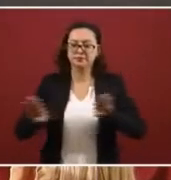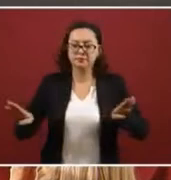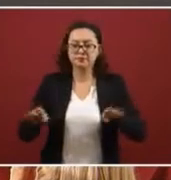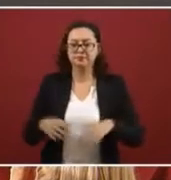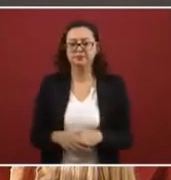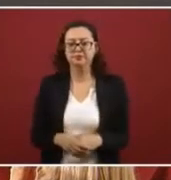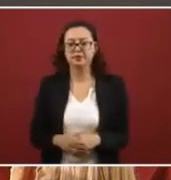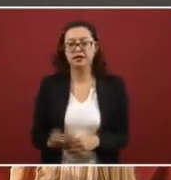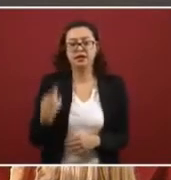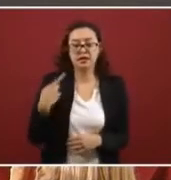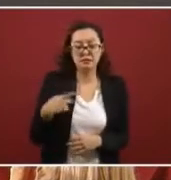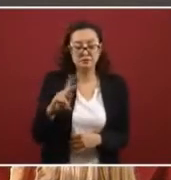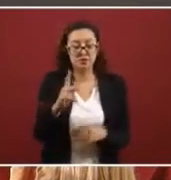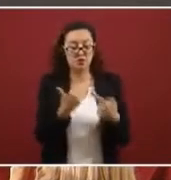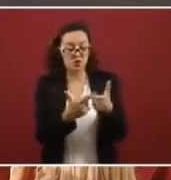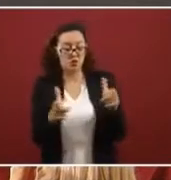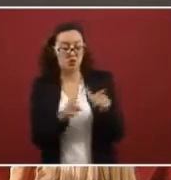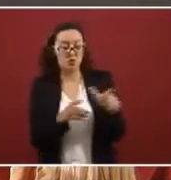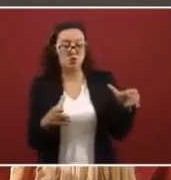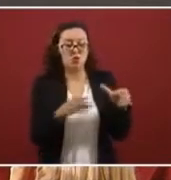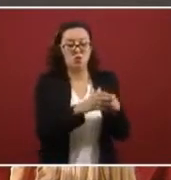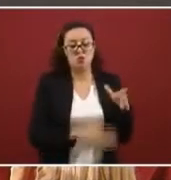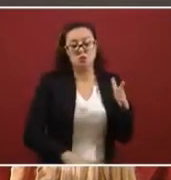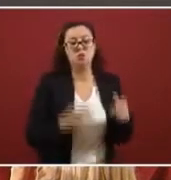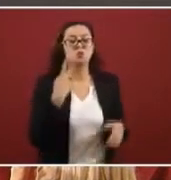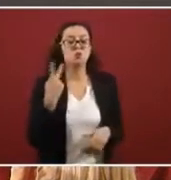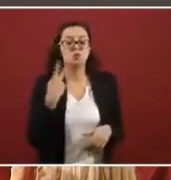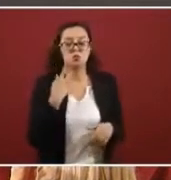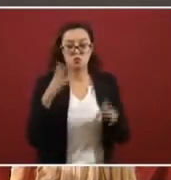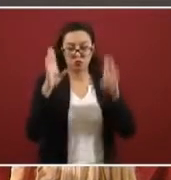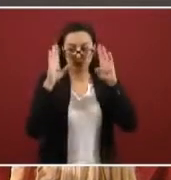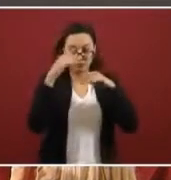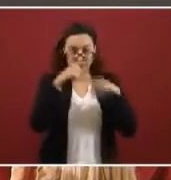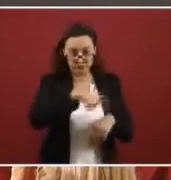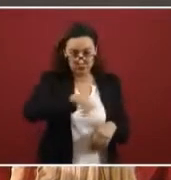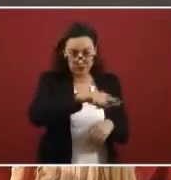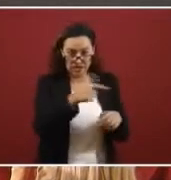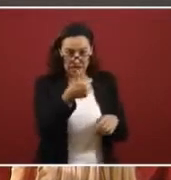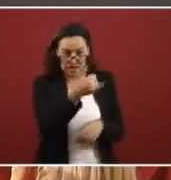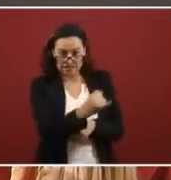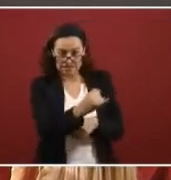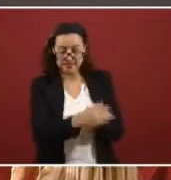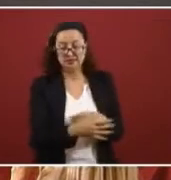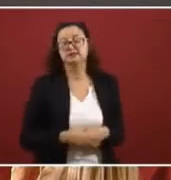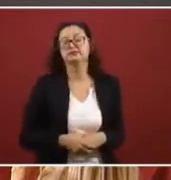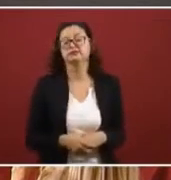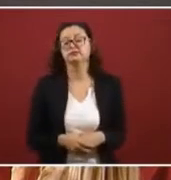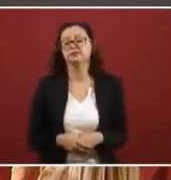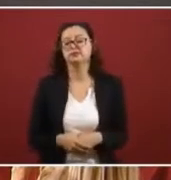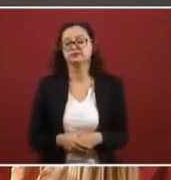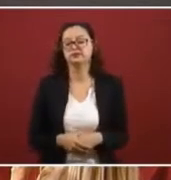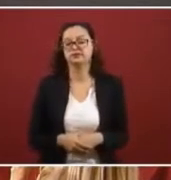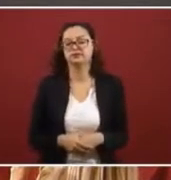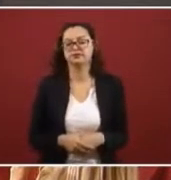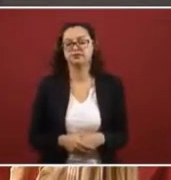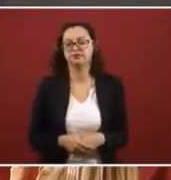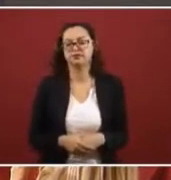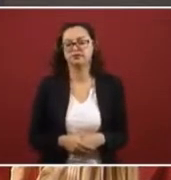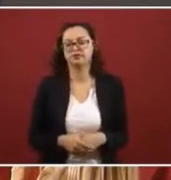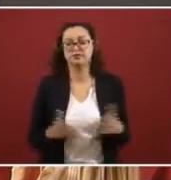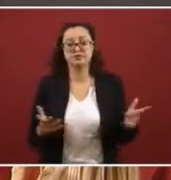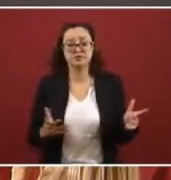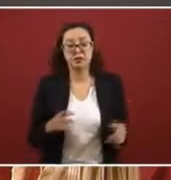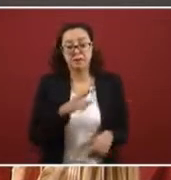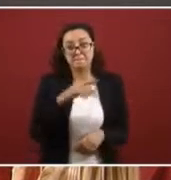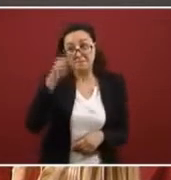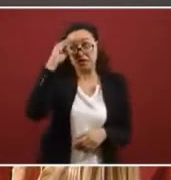Sin embargo, mis adversarios políticos, and, los conservadores, but my conservative counterparts, que creen que soy como